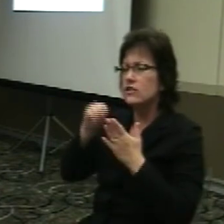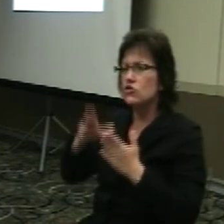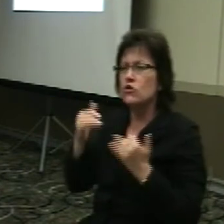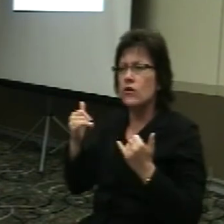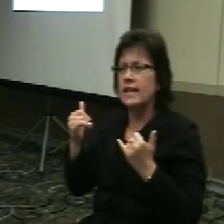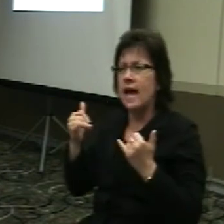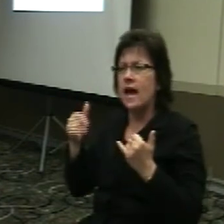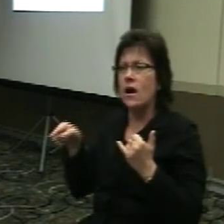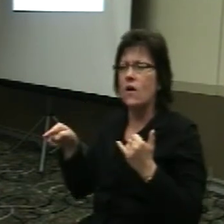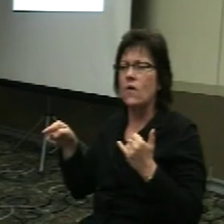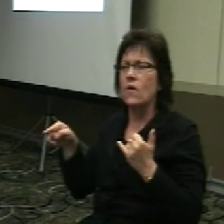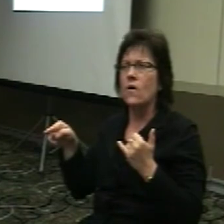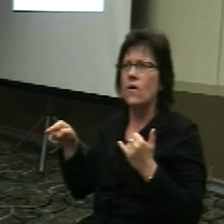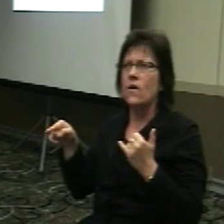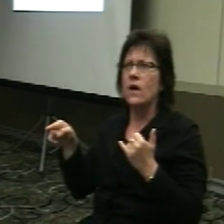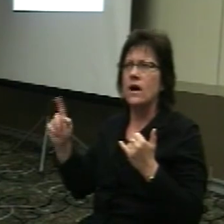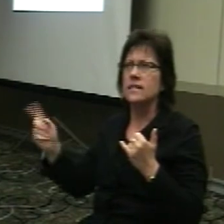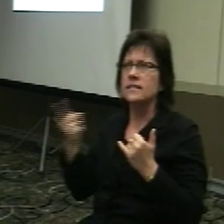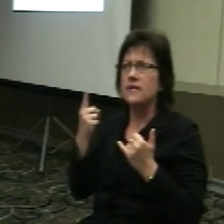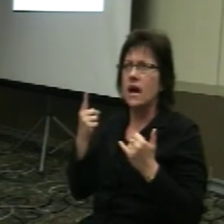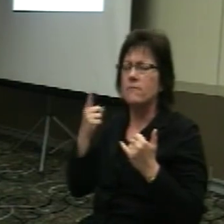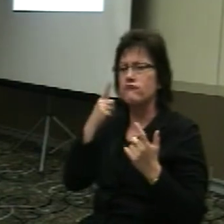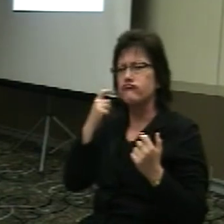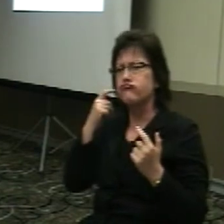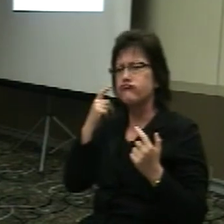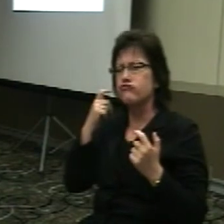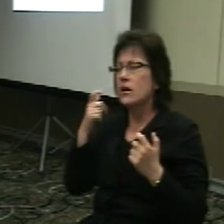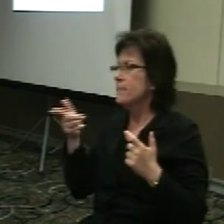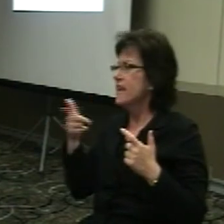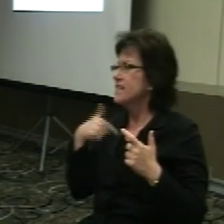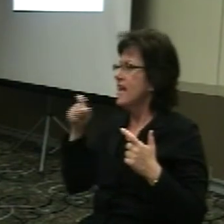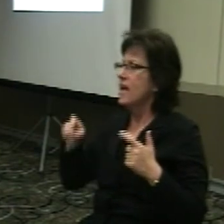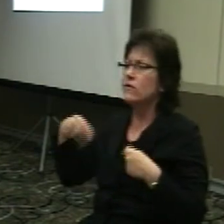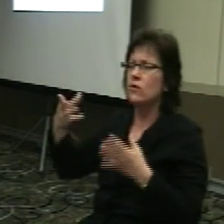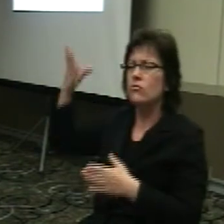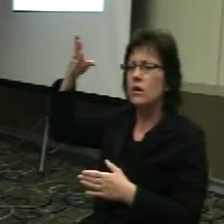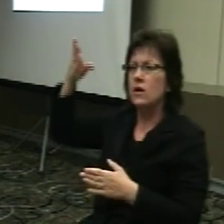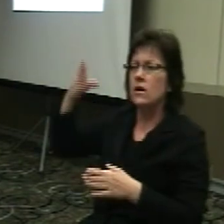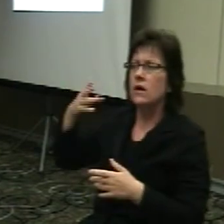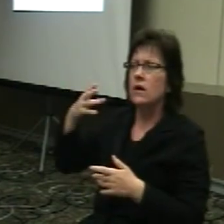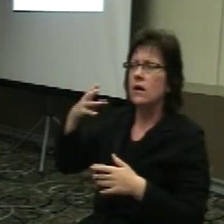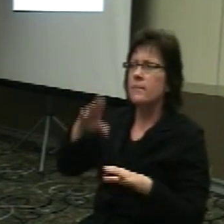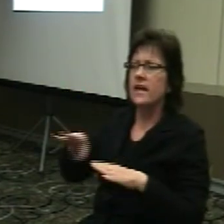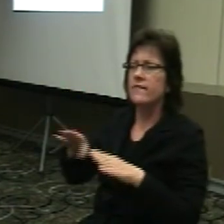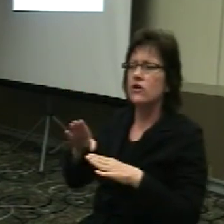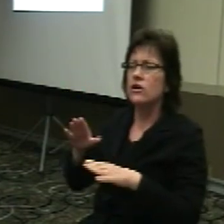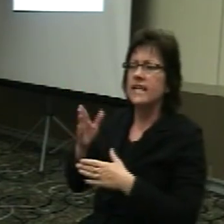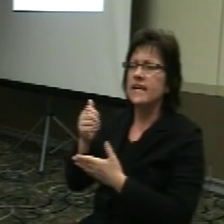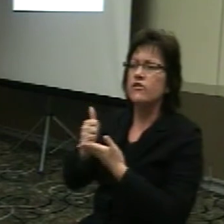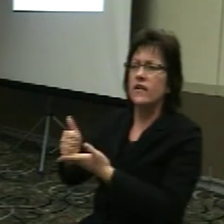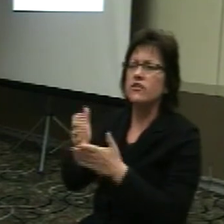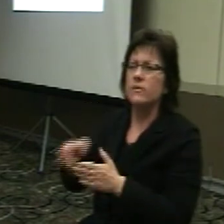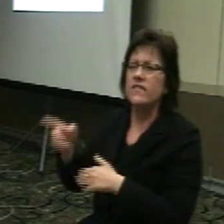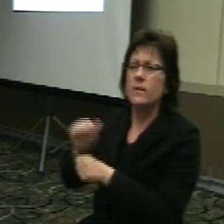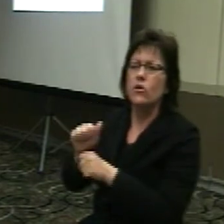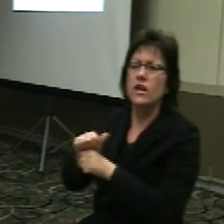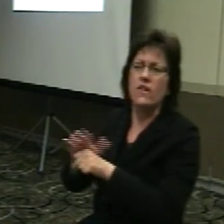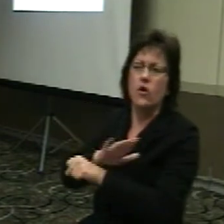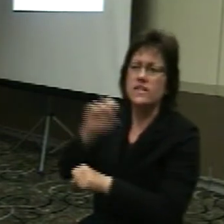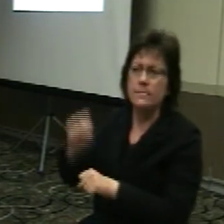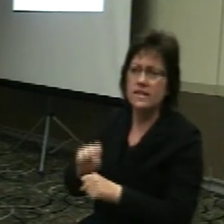right now that has come to me in tears because they have to present a behavior intervention plan that they've been working on all